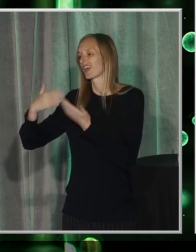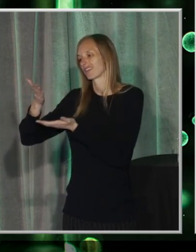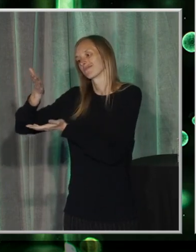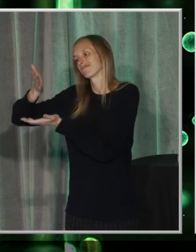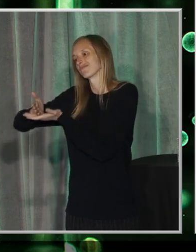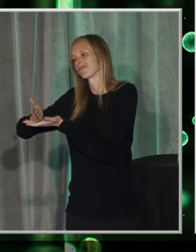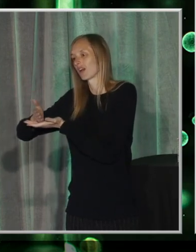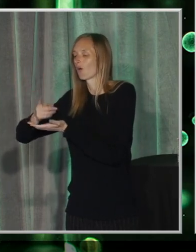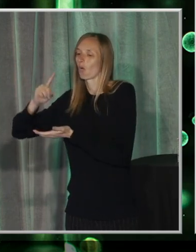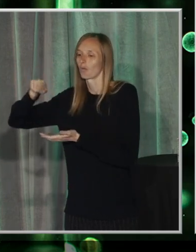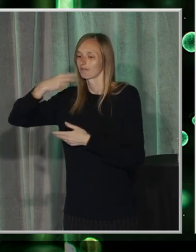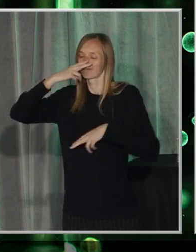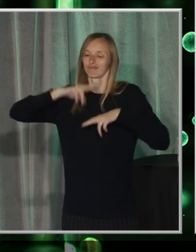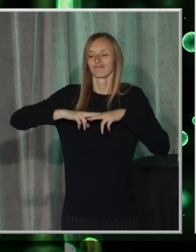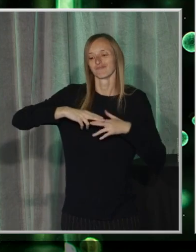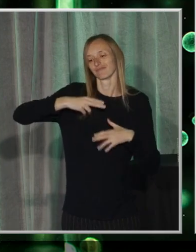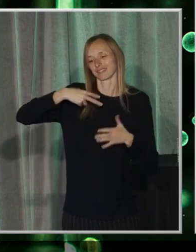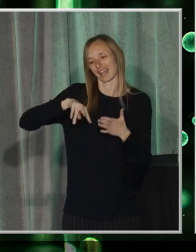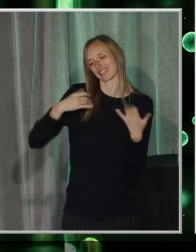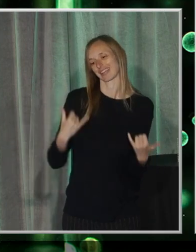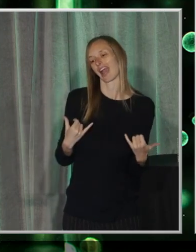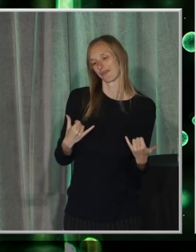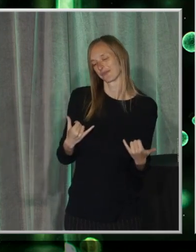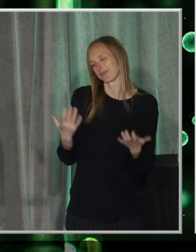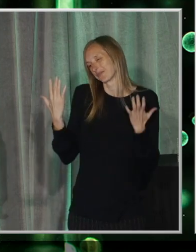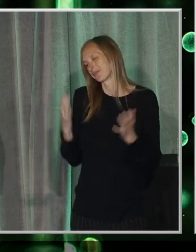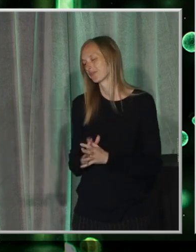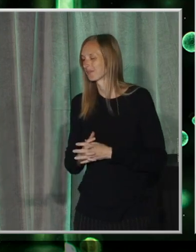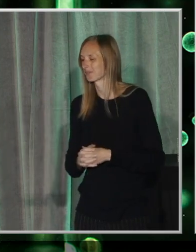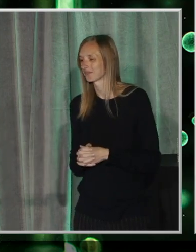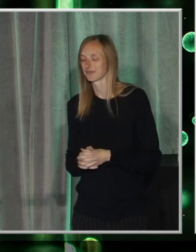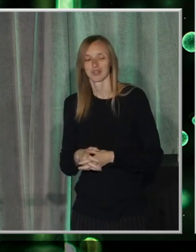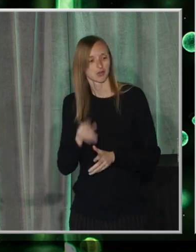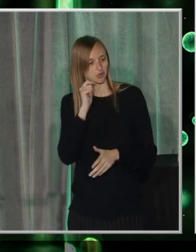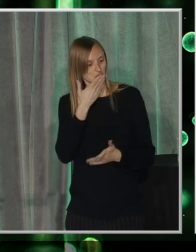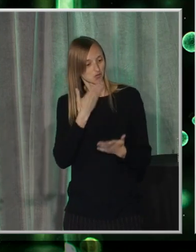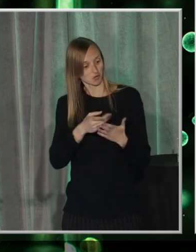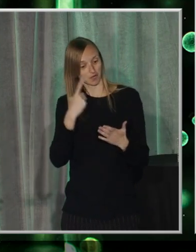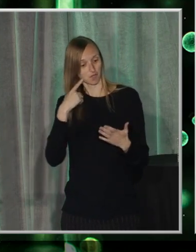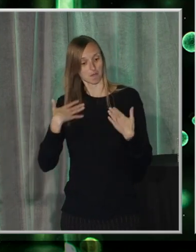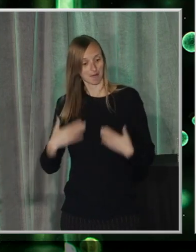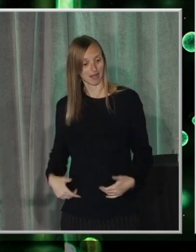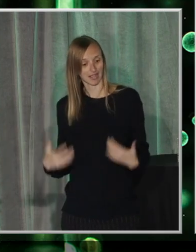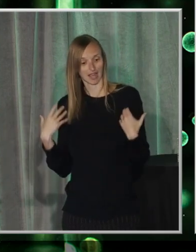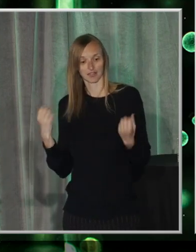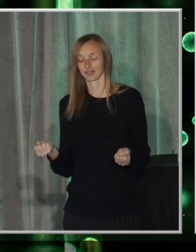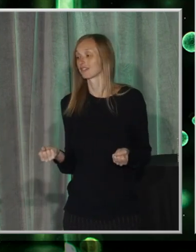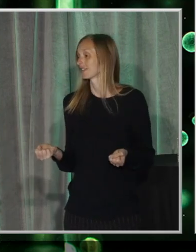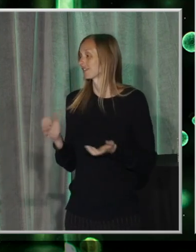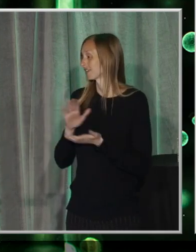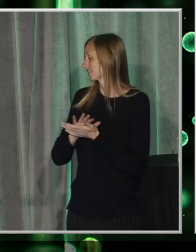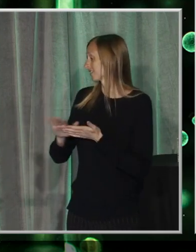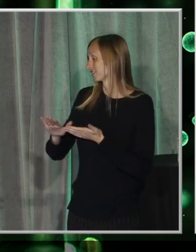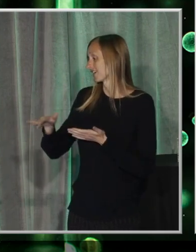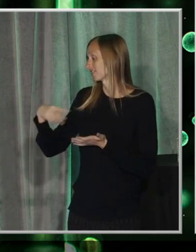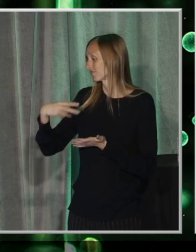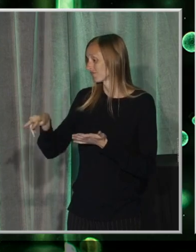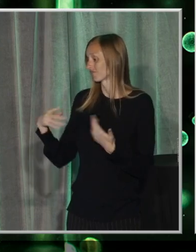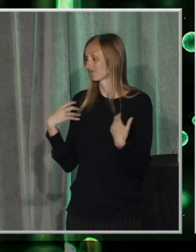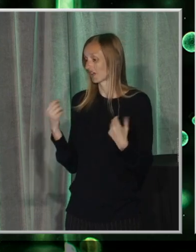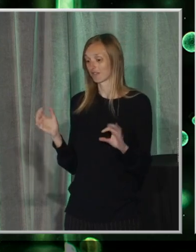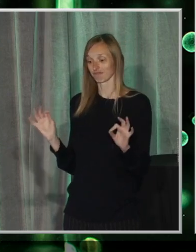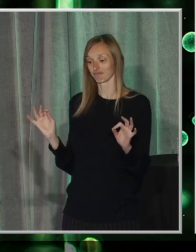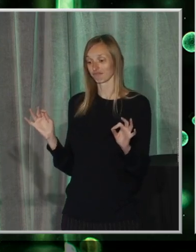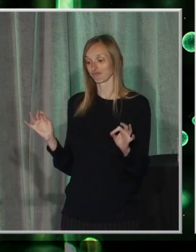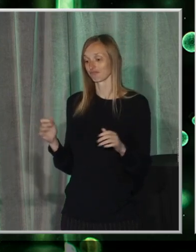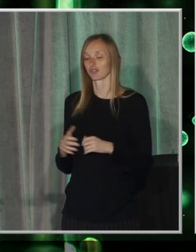just danced socially. Love dancing. So it's so good for you, right? Yeah, it's really nice to connect with other people. Truly,